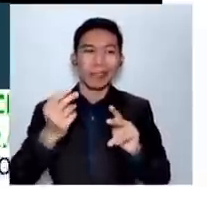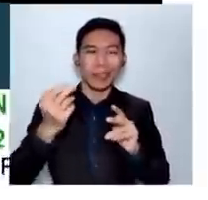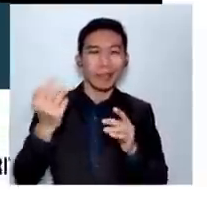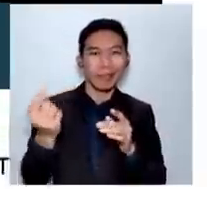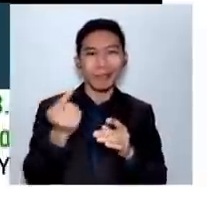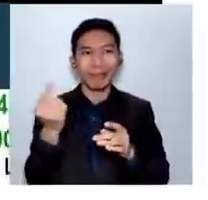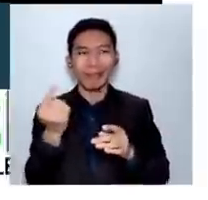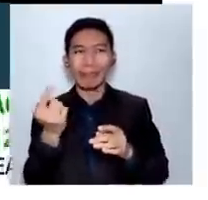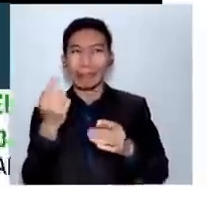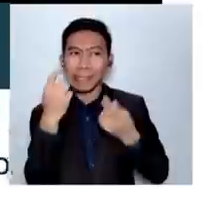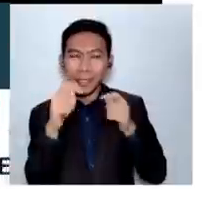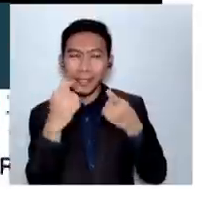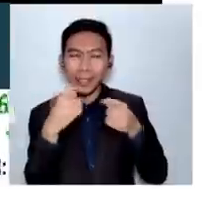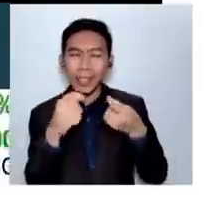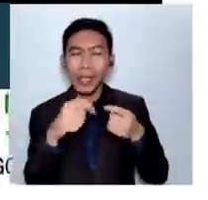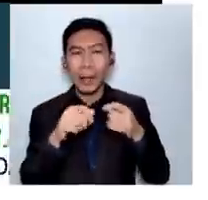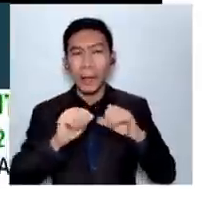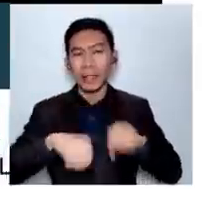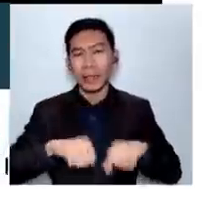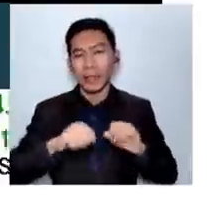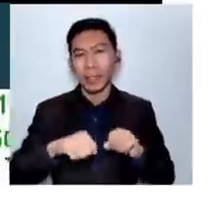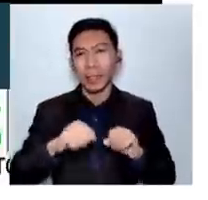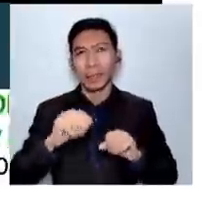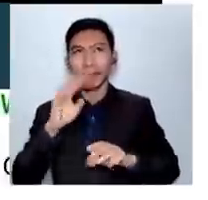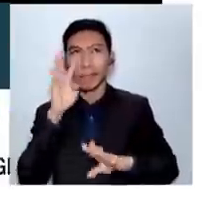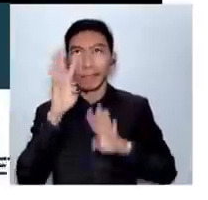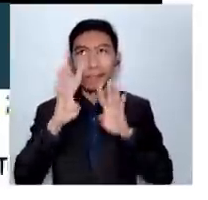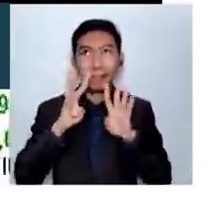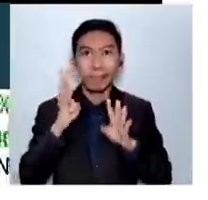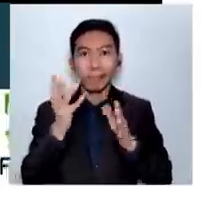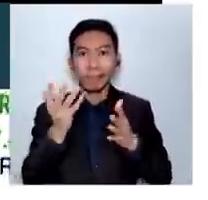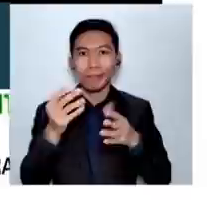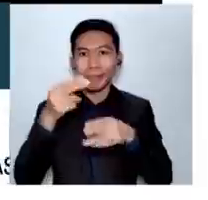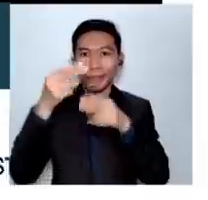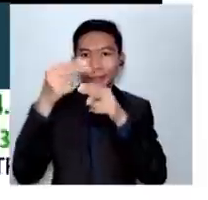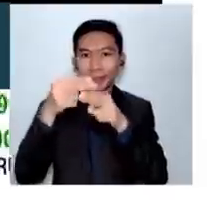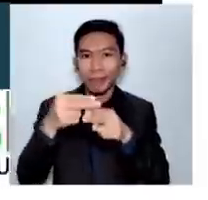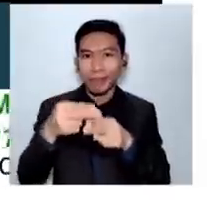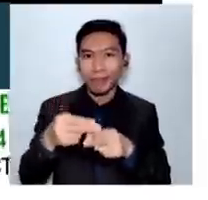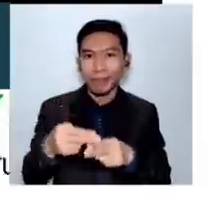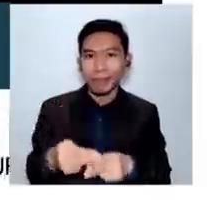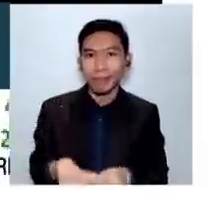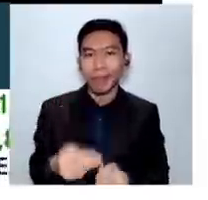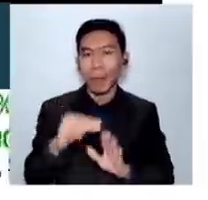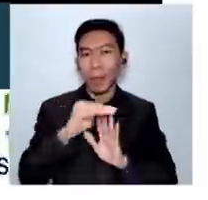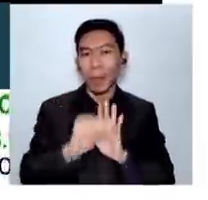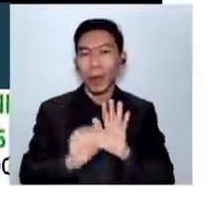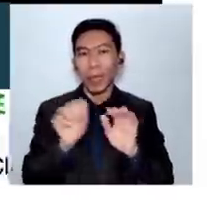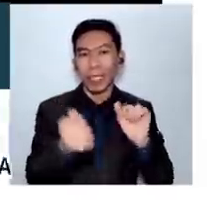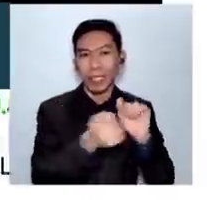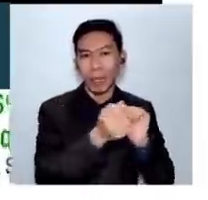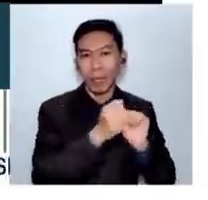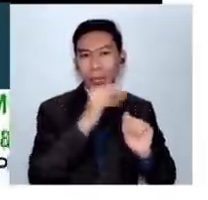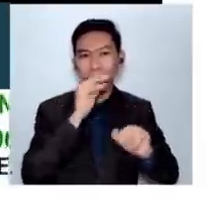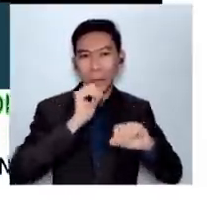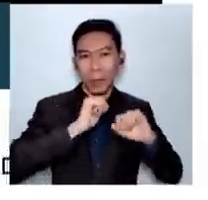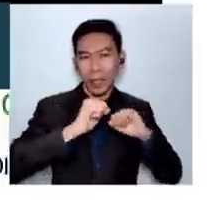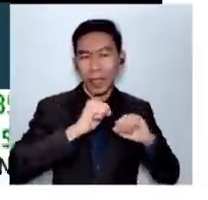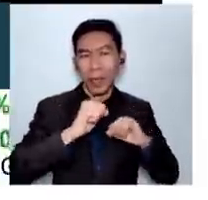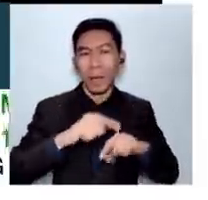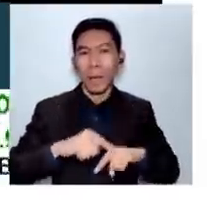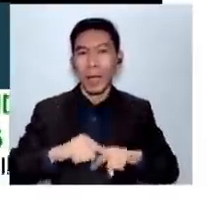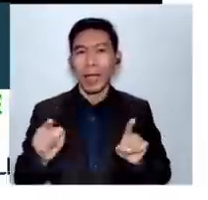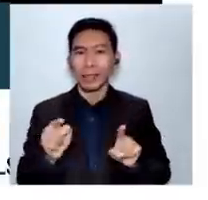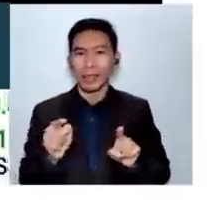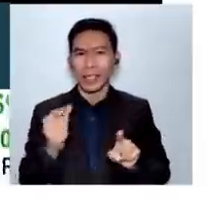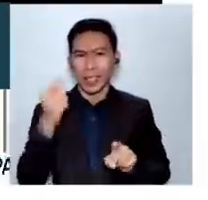the possibility of coming up with many names to be considered as his running mate. Mm-hmm. But the chemistry, I